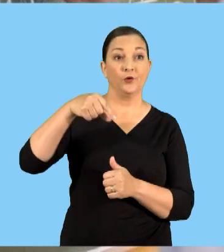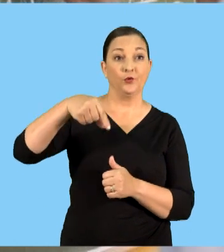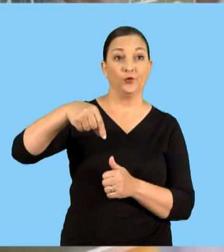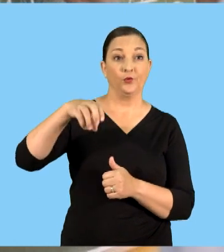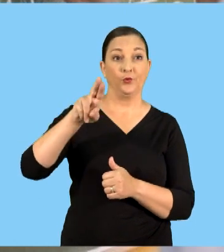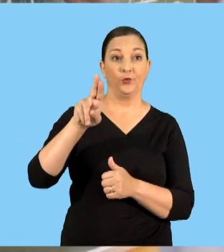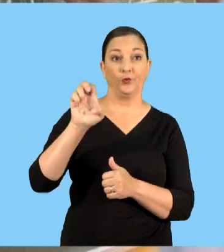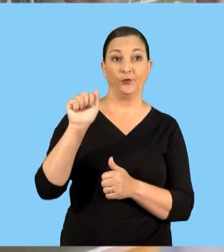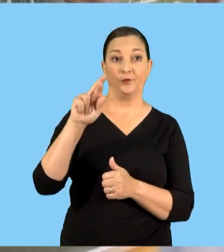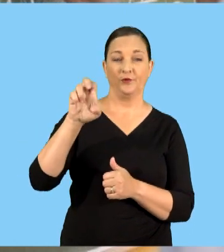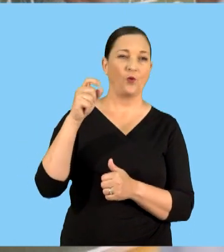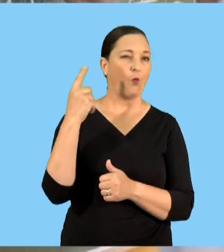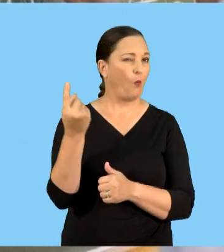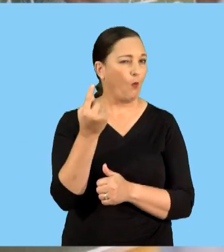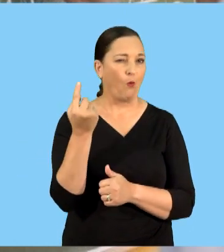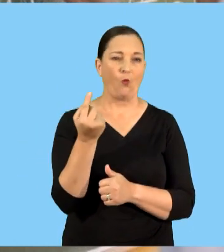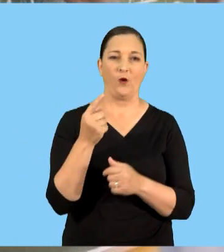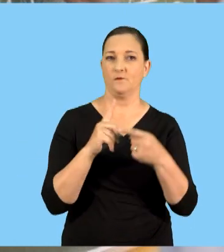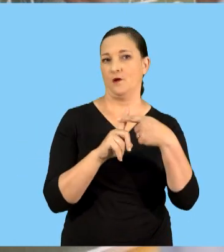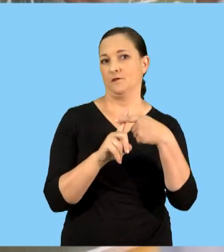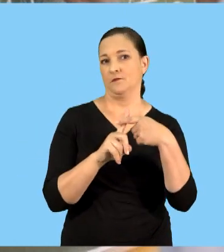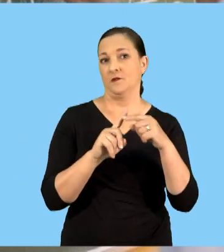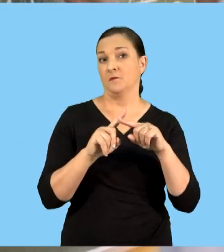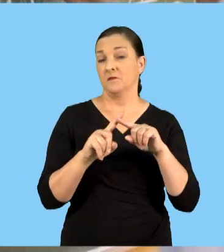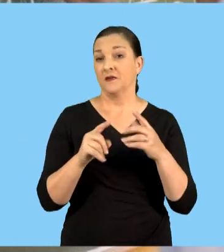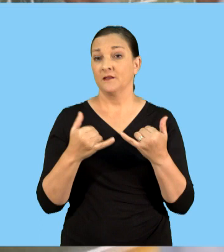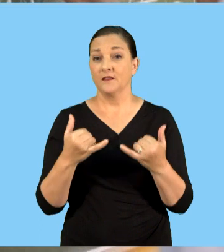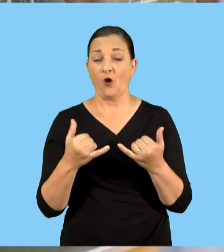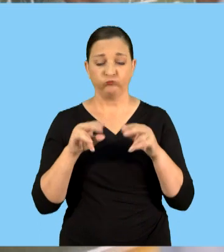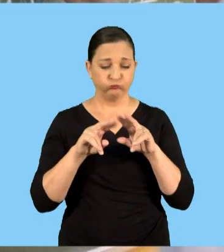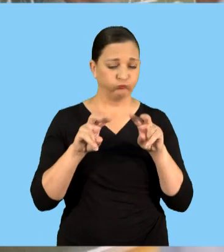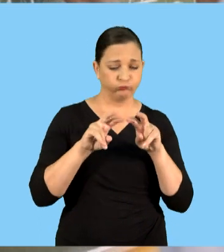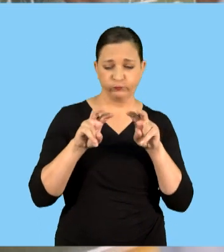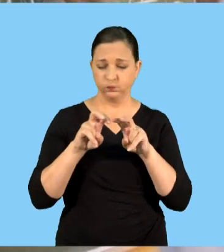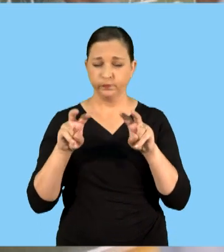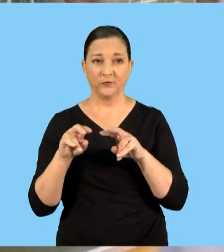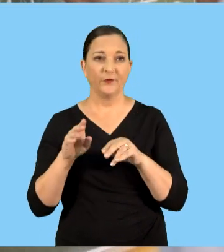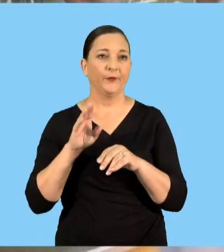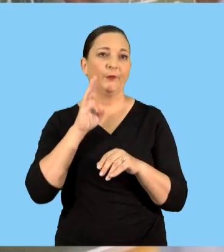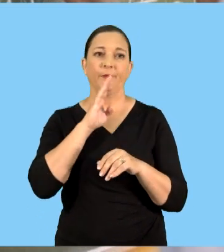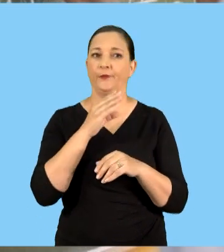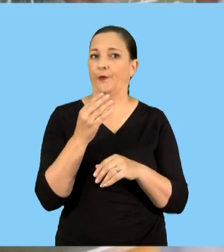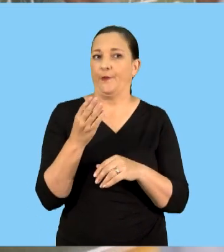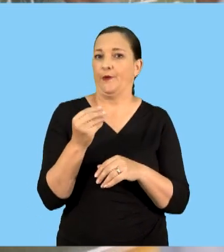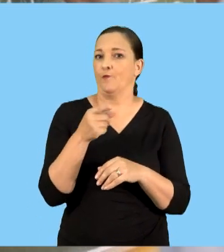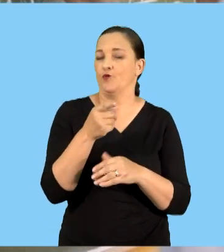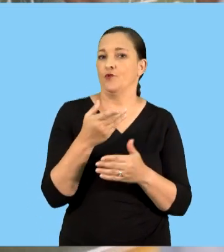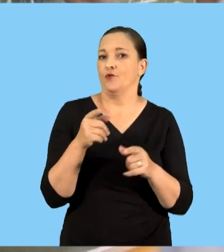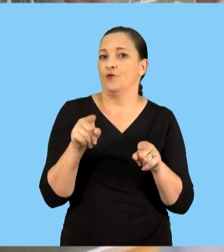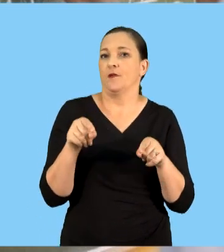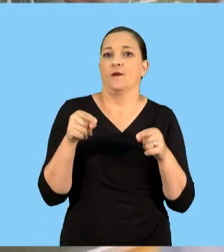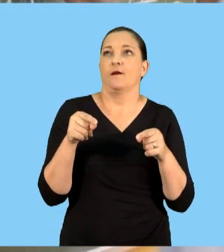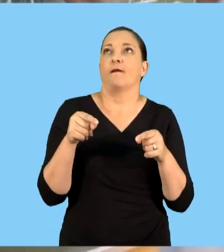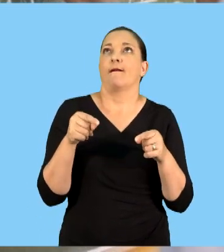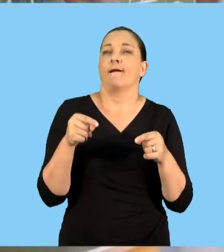positive? Within the real number system, no matter how much you search, there is no number that you